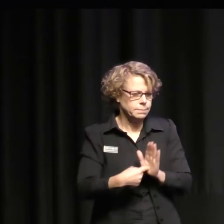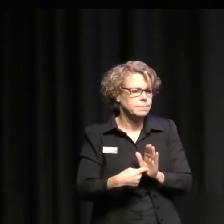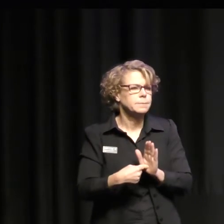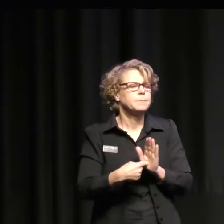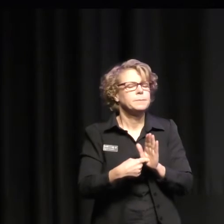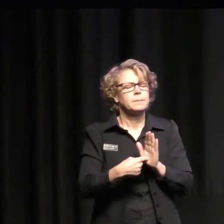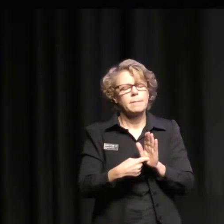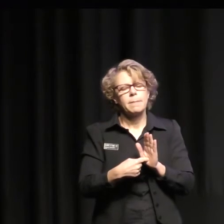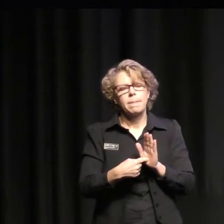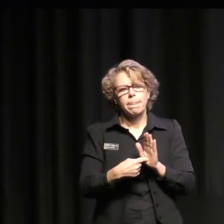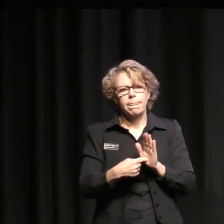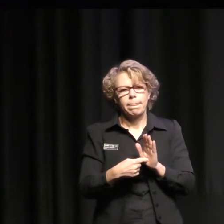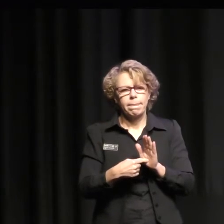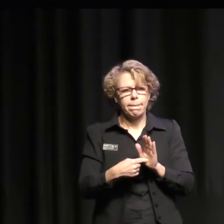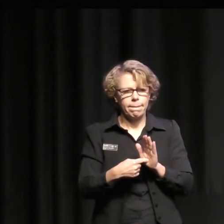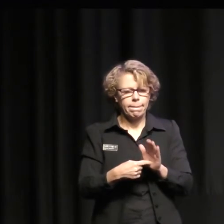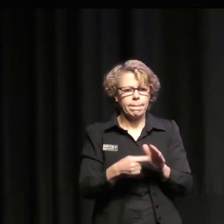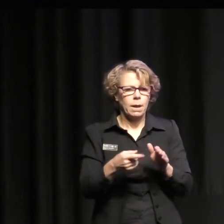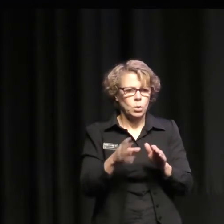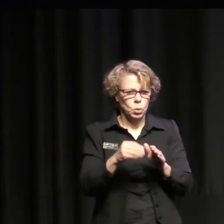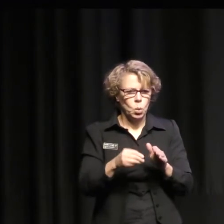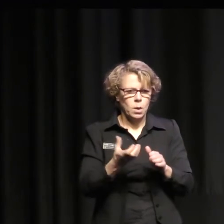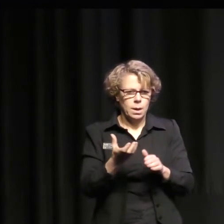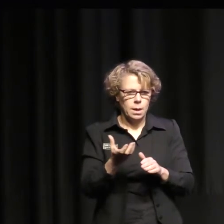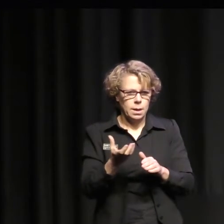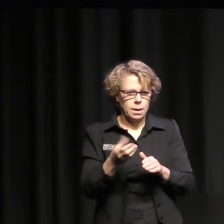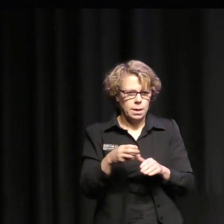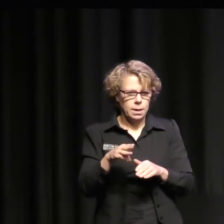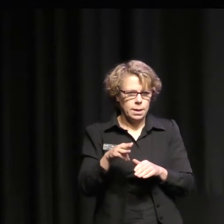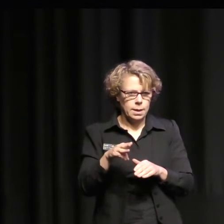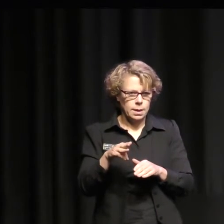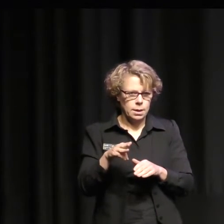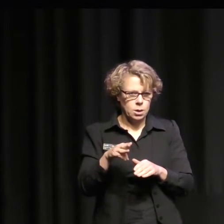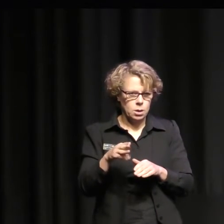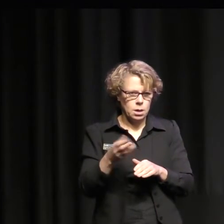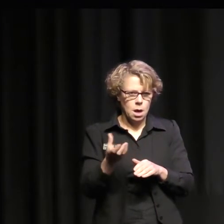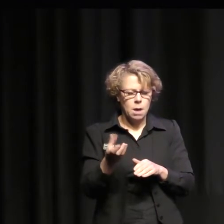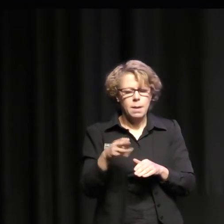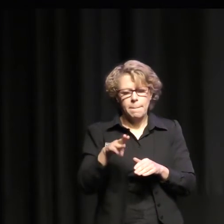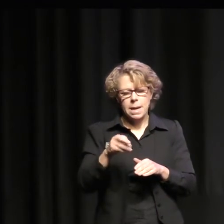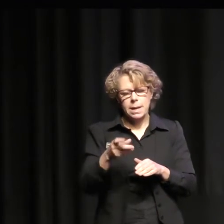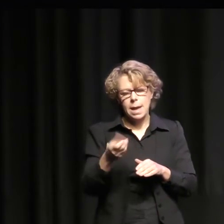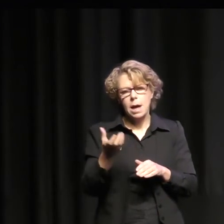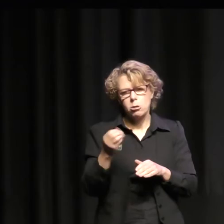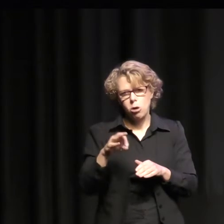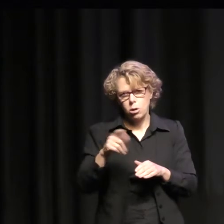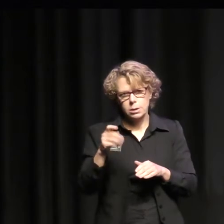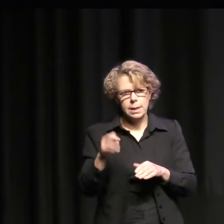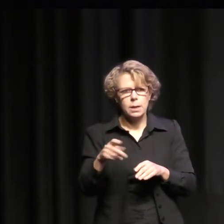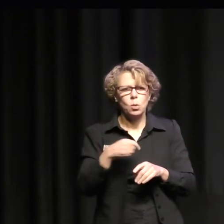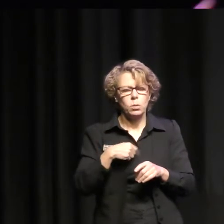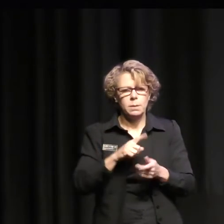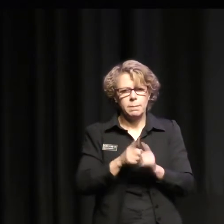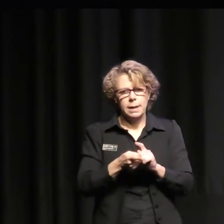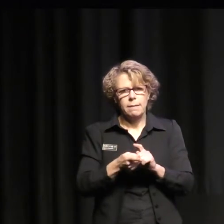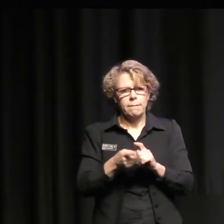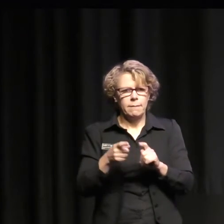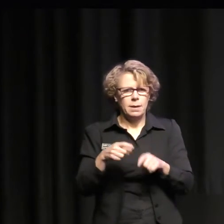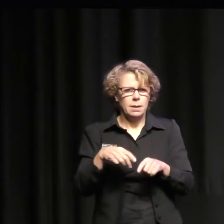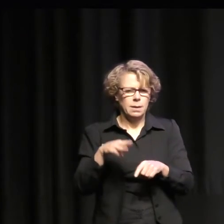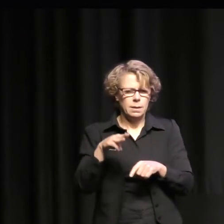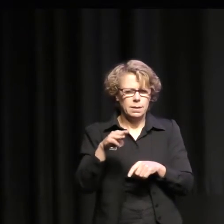The Magna Carta only came into being in 1217, and it only became the Magna